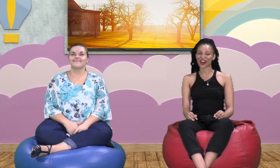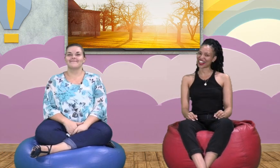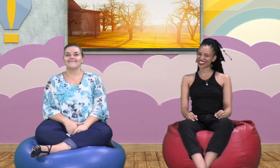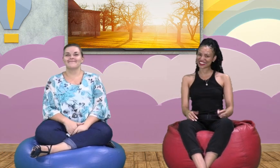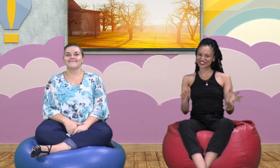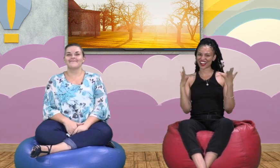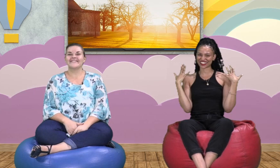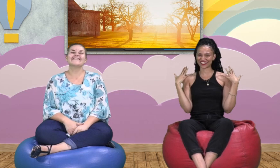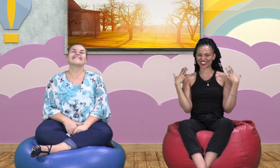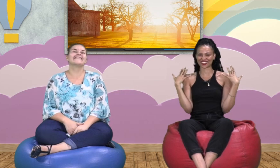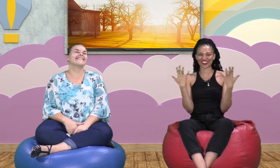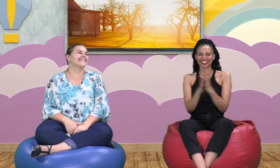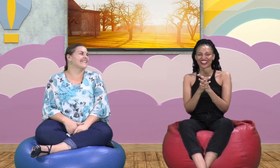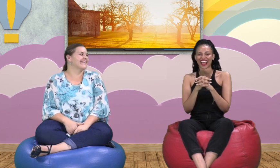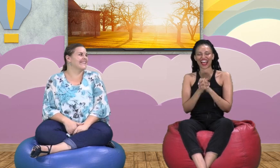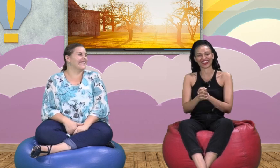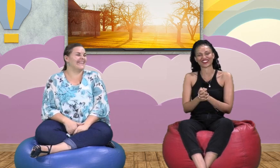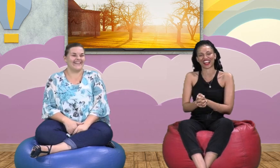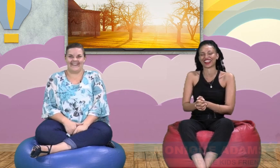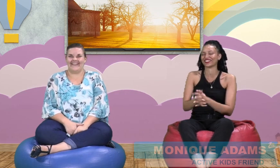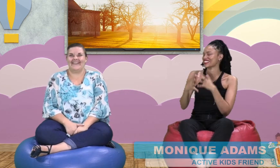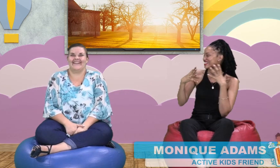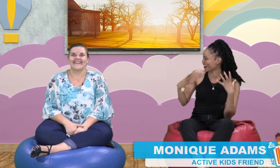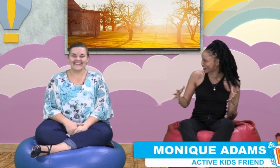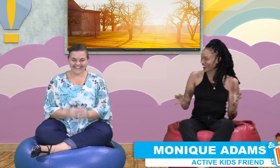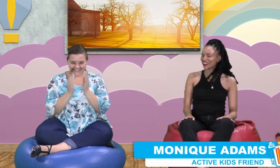Hi. Well, my name is Monique Adams and